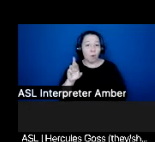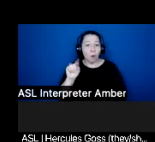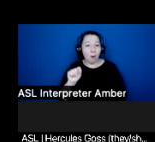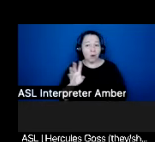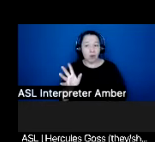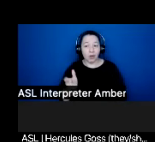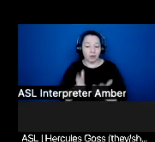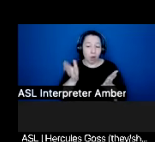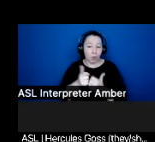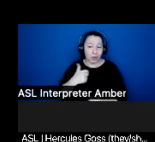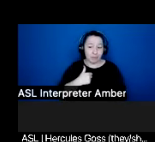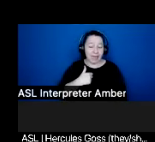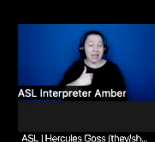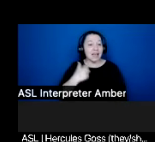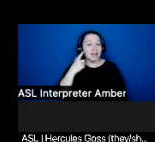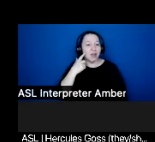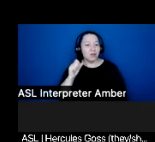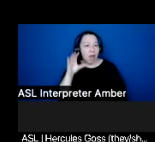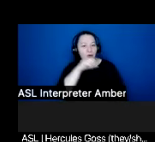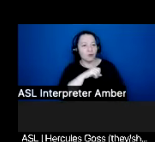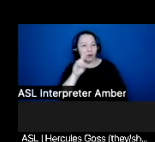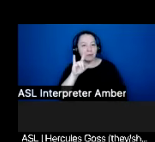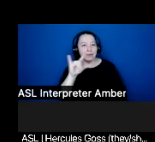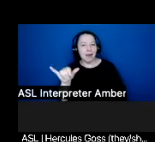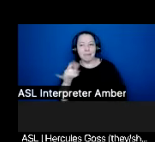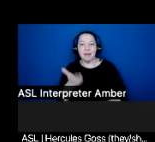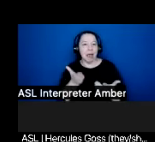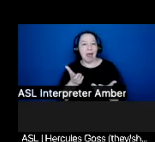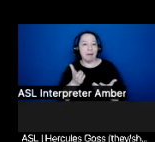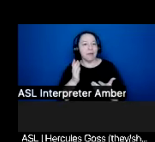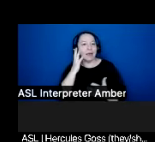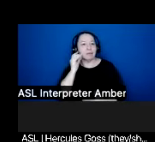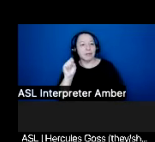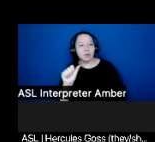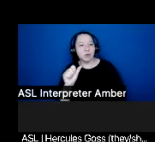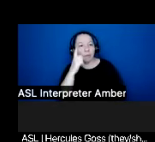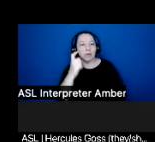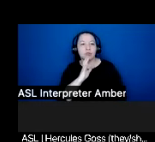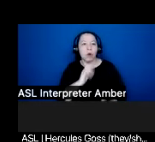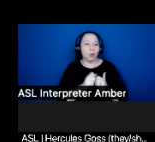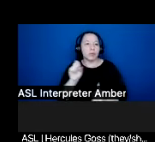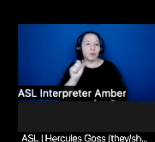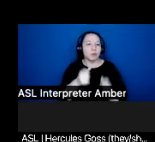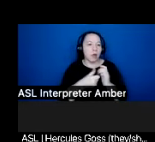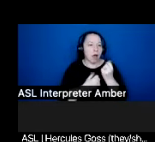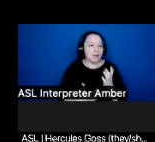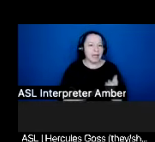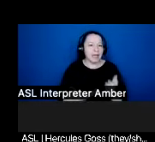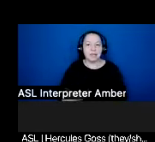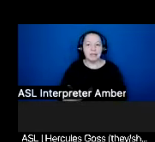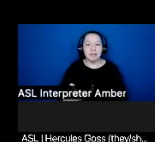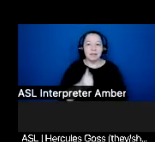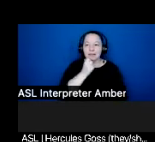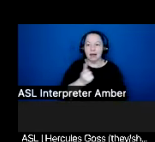God, Debbie must have been sexually assaulted because she's talking to the sexual assault advocate, right? Not that maybe we're related